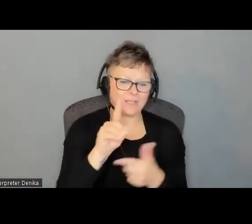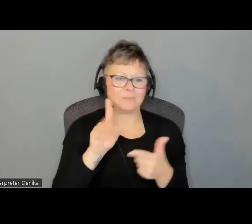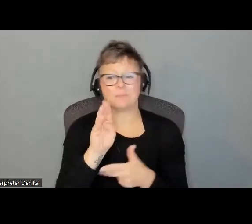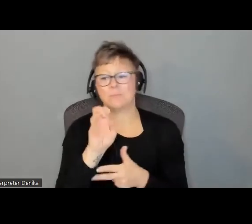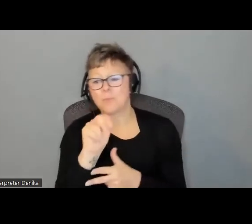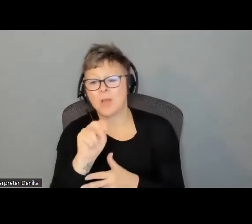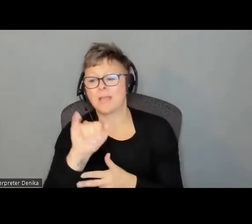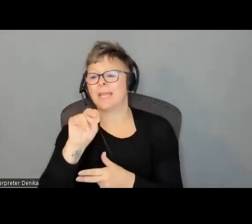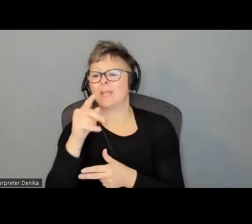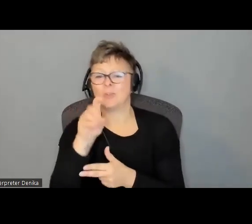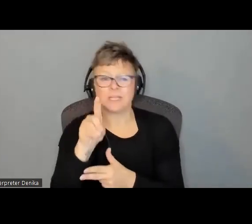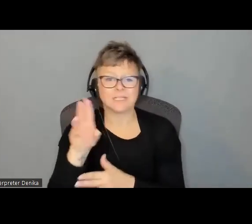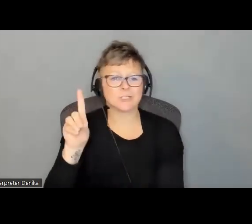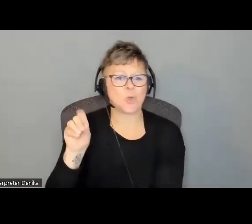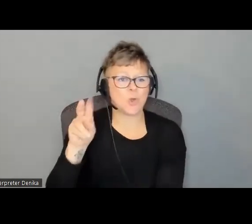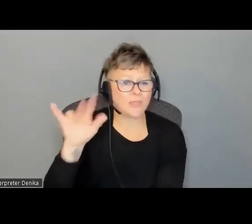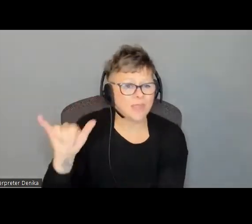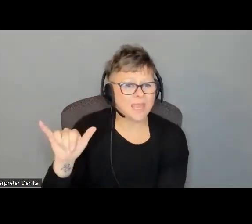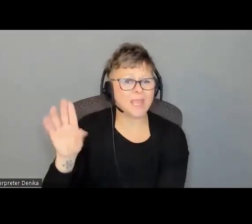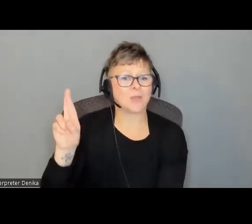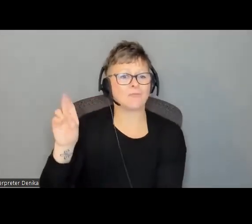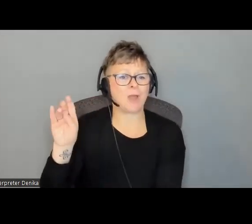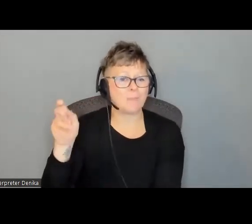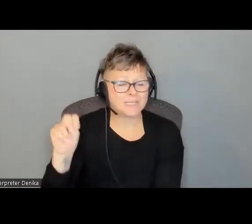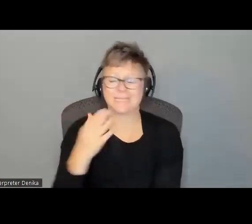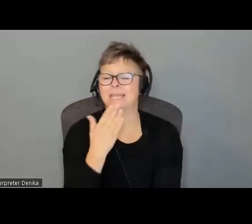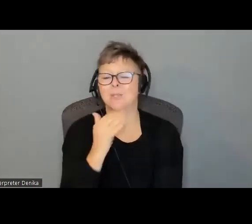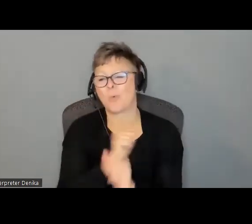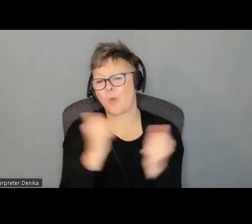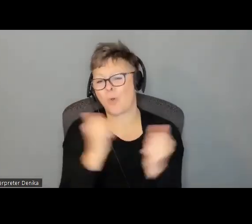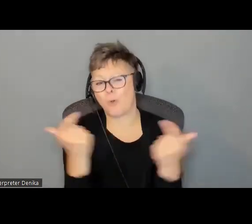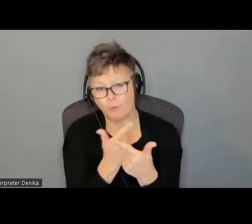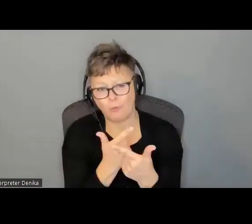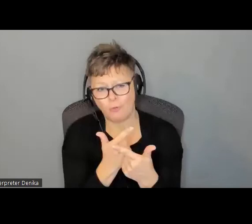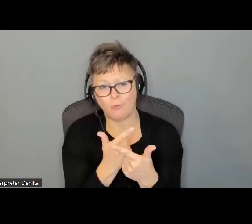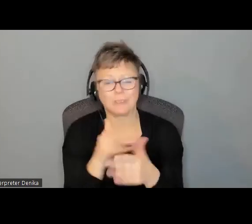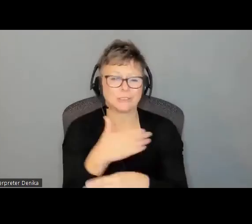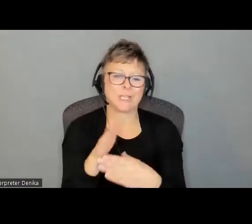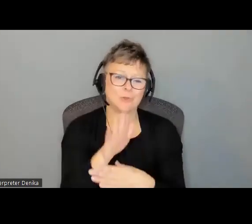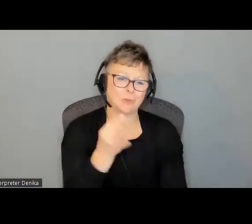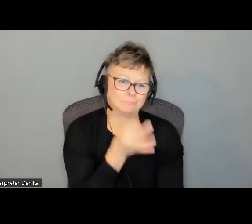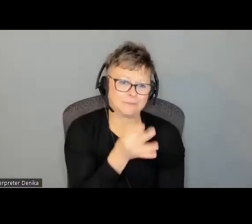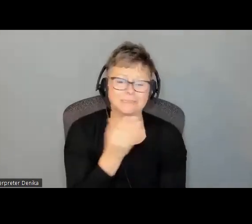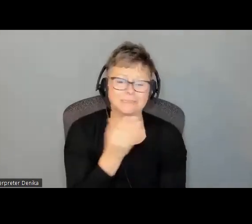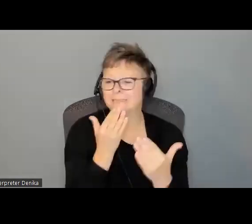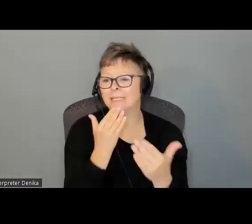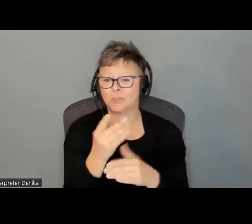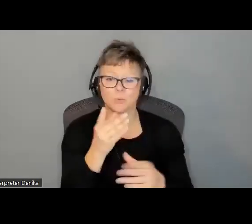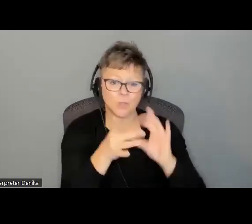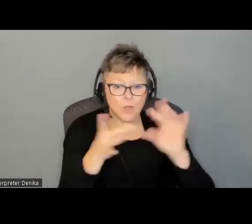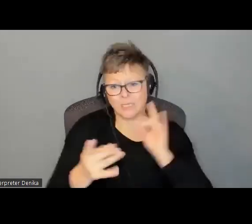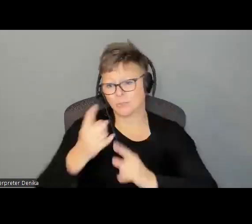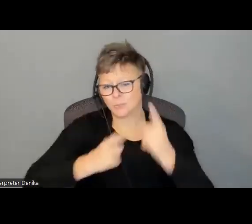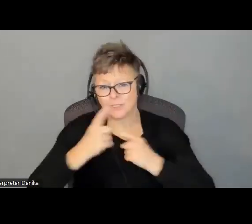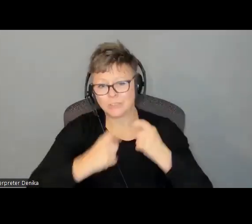Robin. We truly appreciate you taking the time and sharing your expertise. Thank you everyone for your comments and questions. If anyone has any links